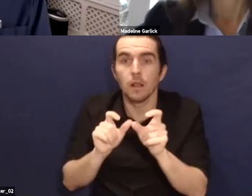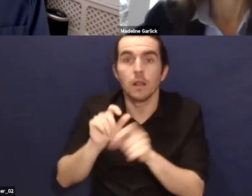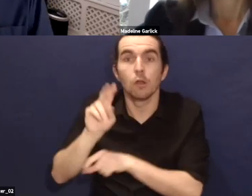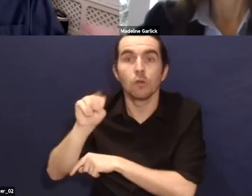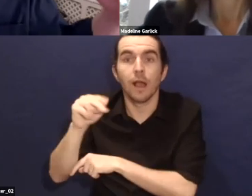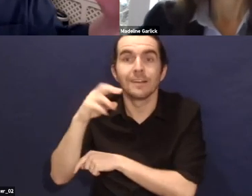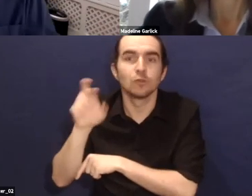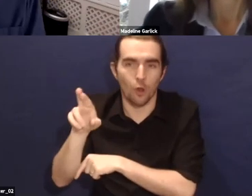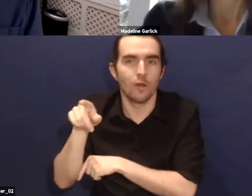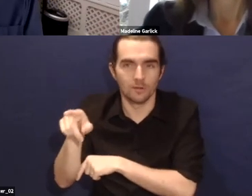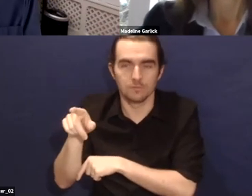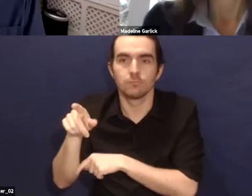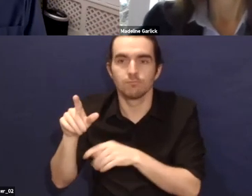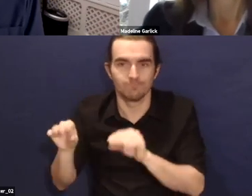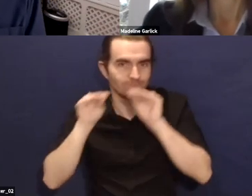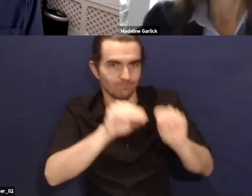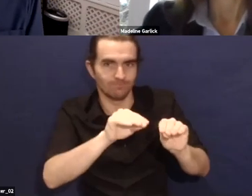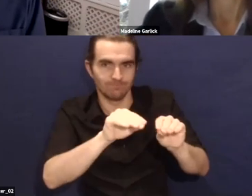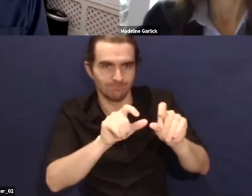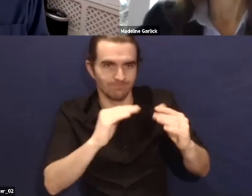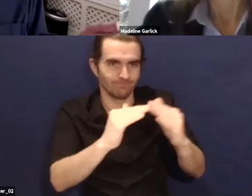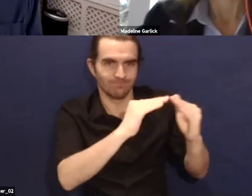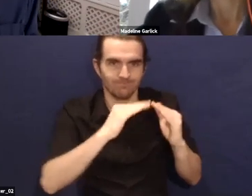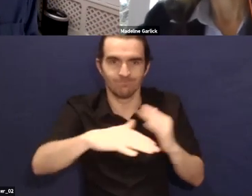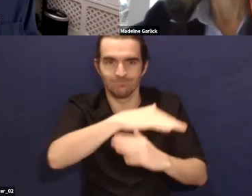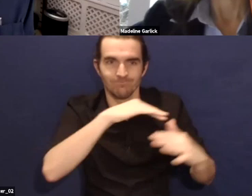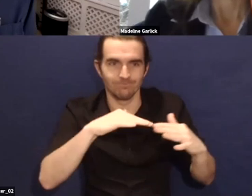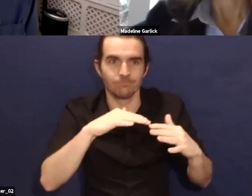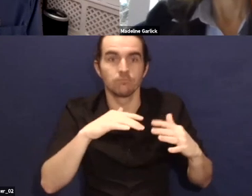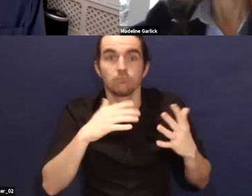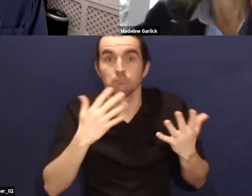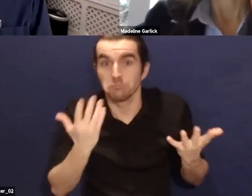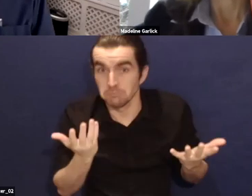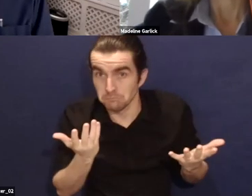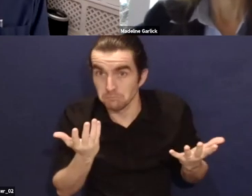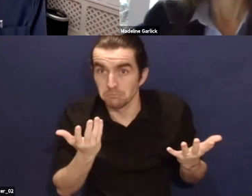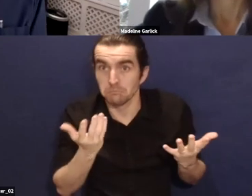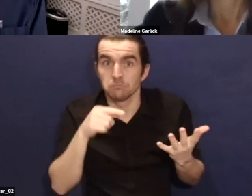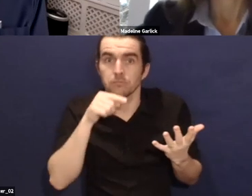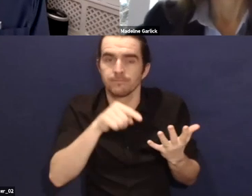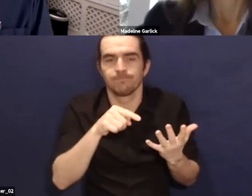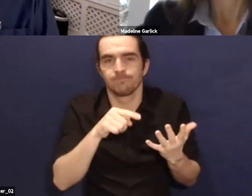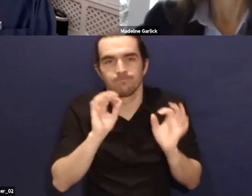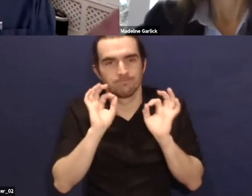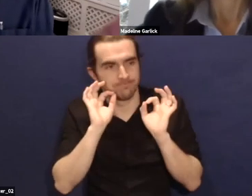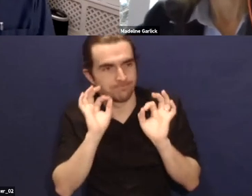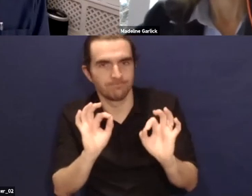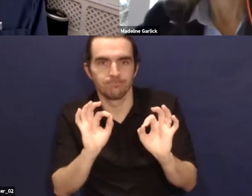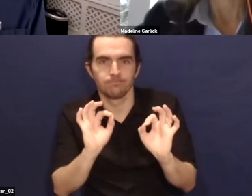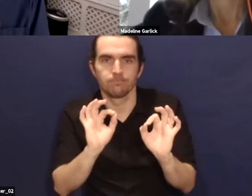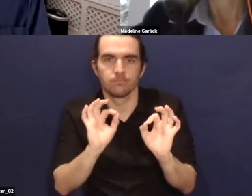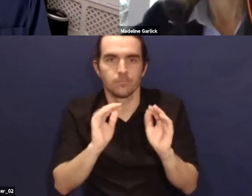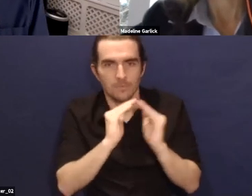mean about people living amongst the local community. So when you look back to the GCR and it talks about better protection